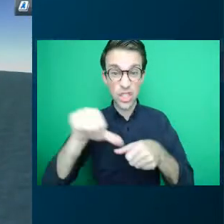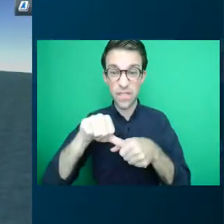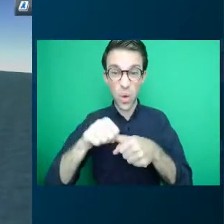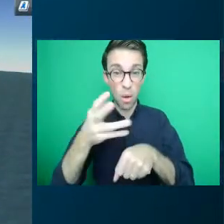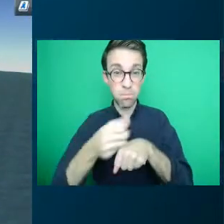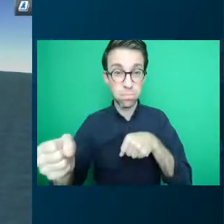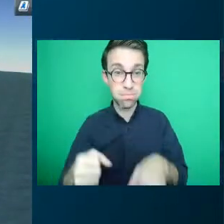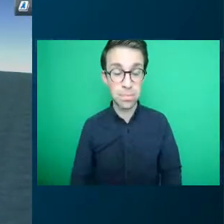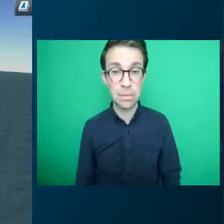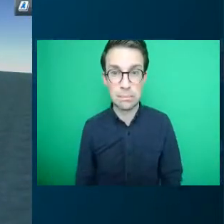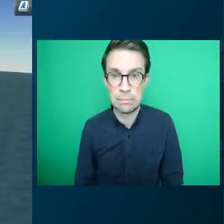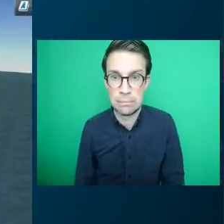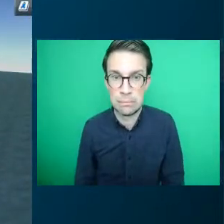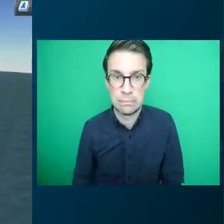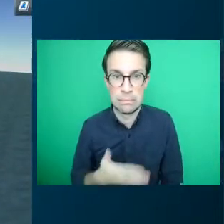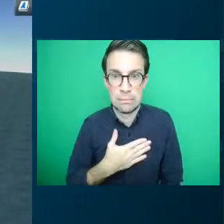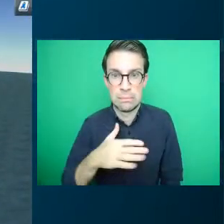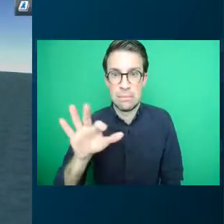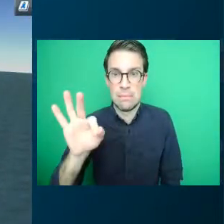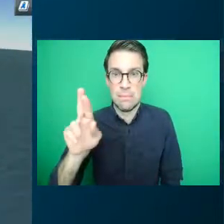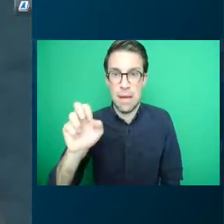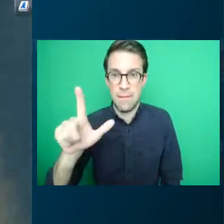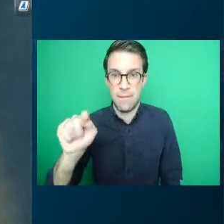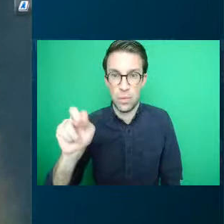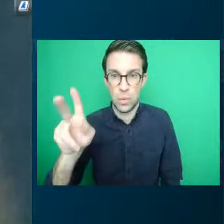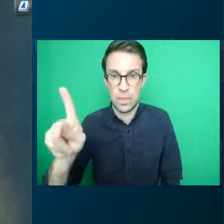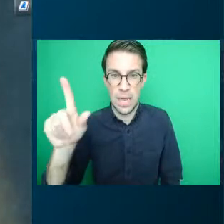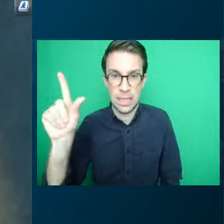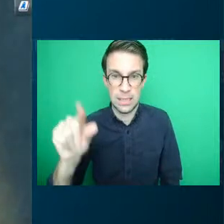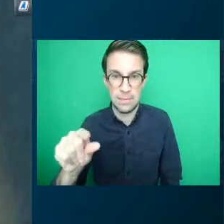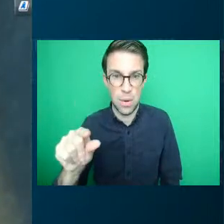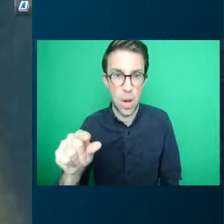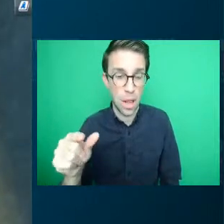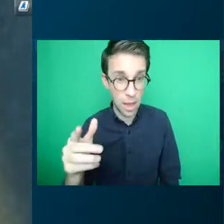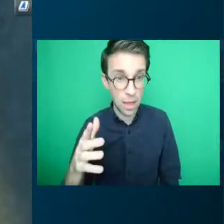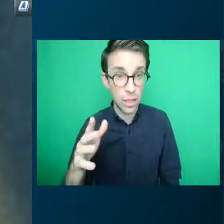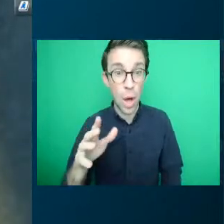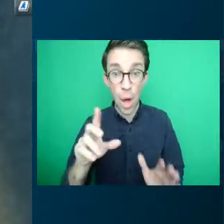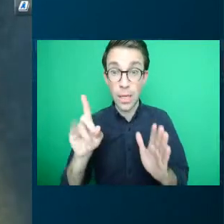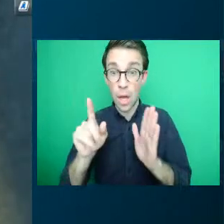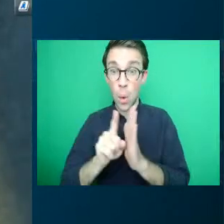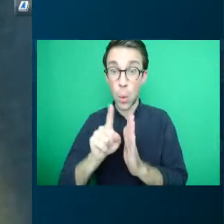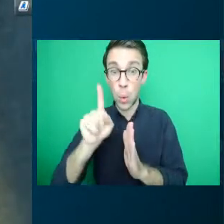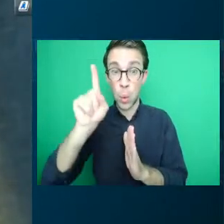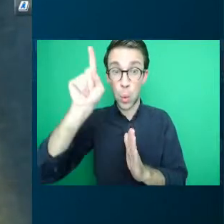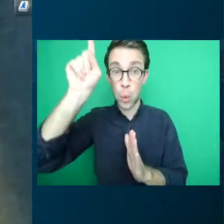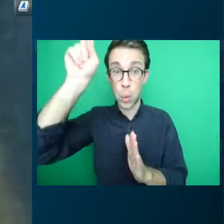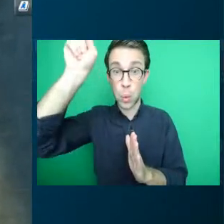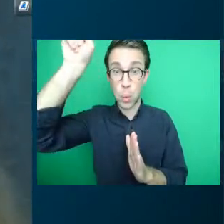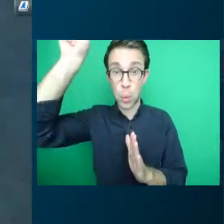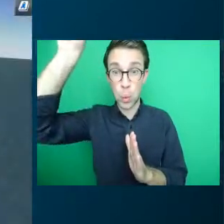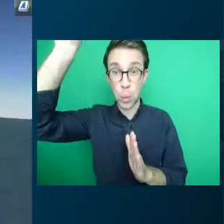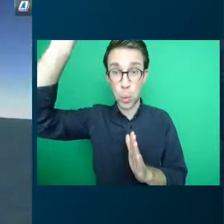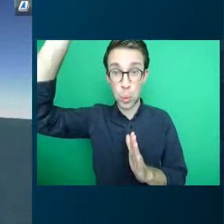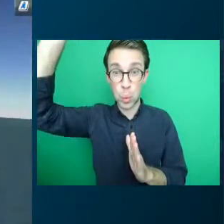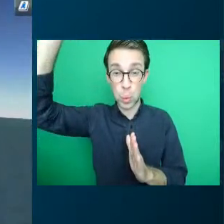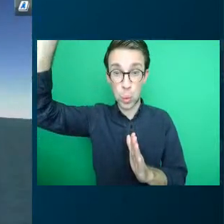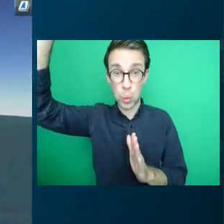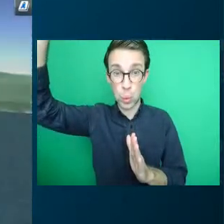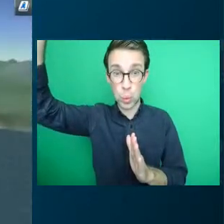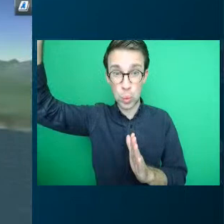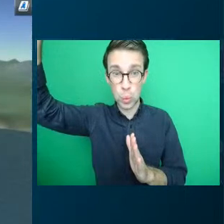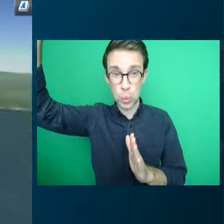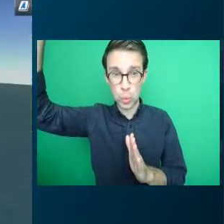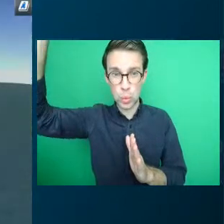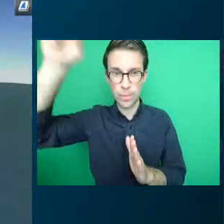even the size of my engine bell. So even though my Kerbal went way up into the air, jumped up above the, this looks like some sort